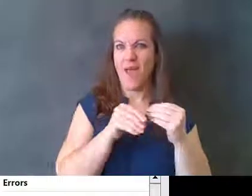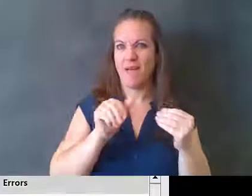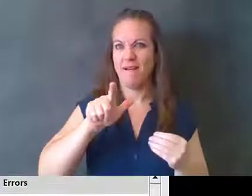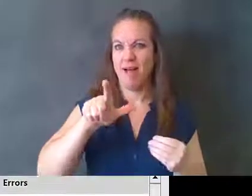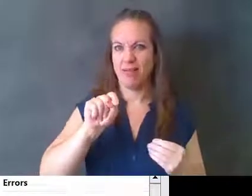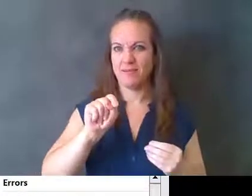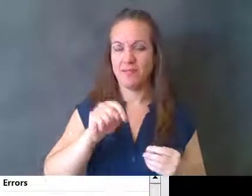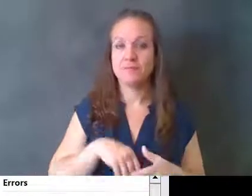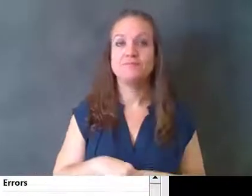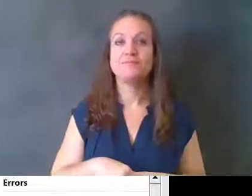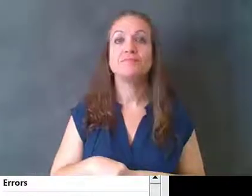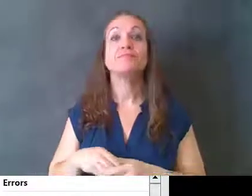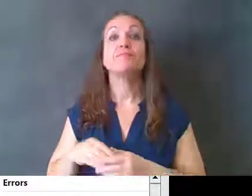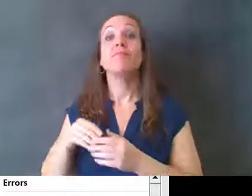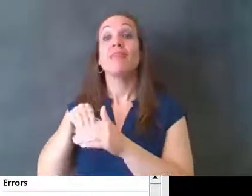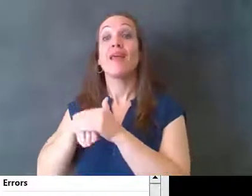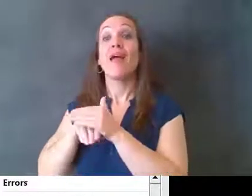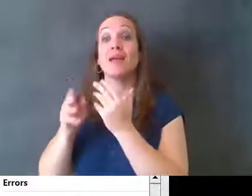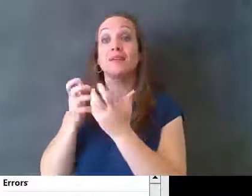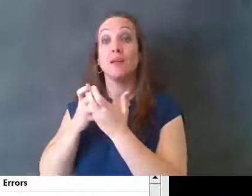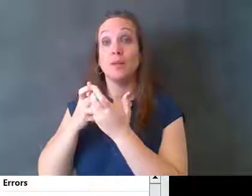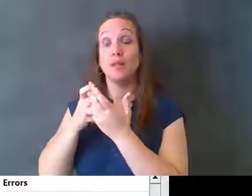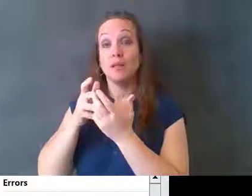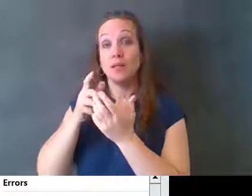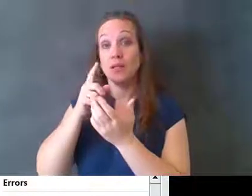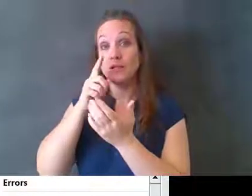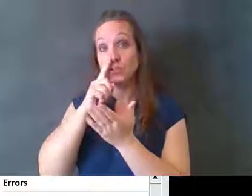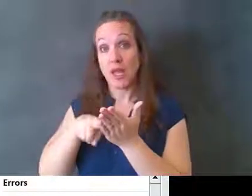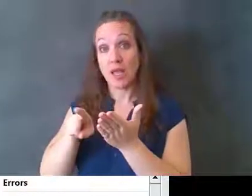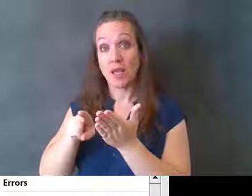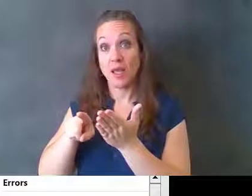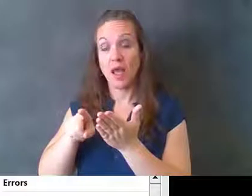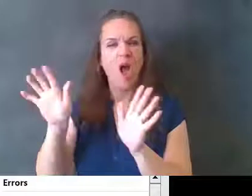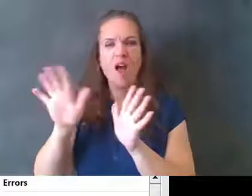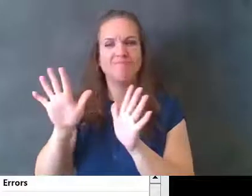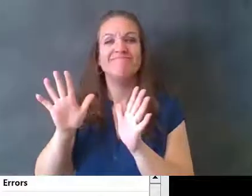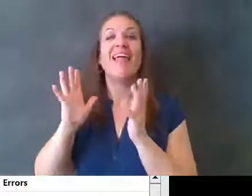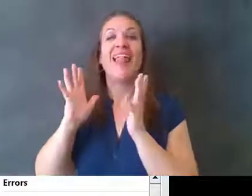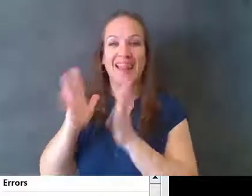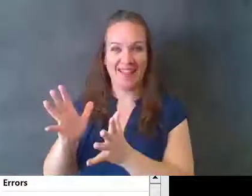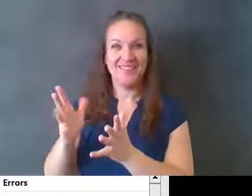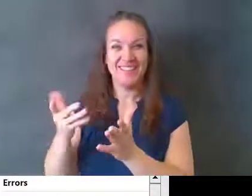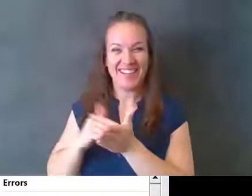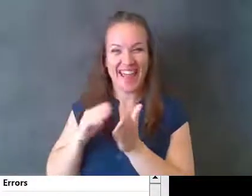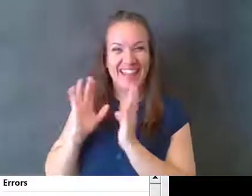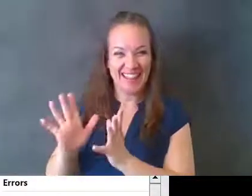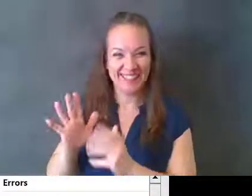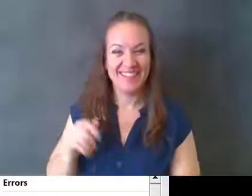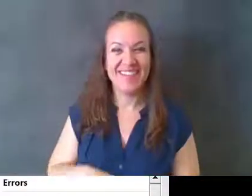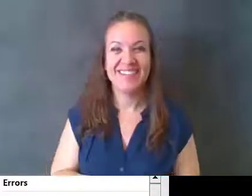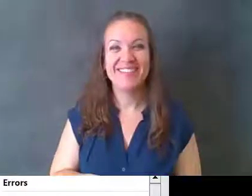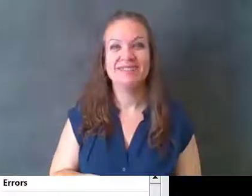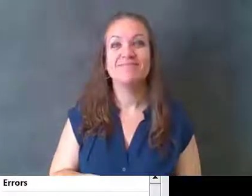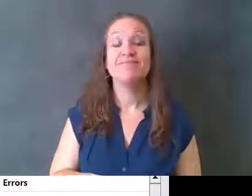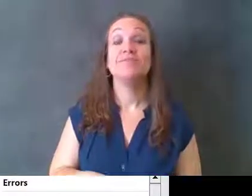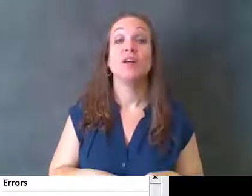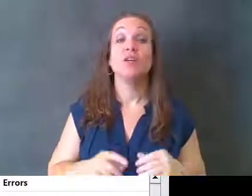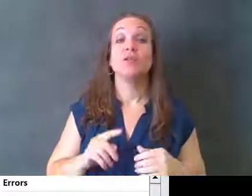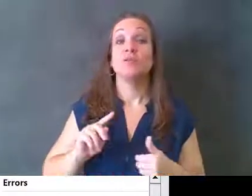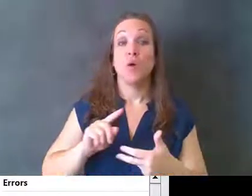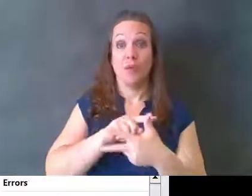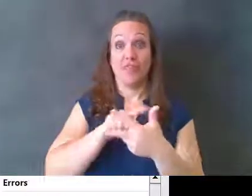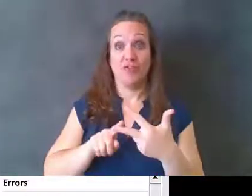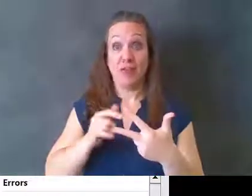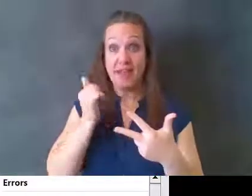my accessibility checker for a moment. Actually, let's go ahead and click on the first one. So I'm clicking on the first error here that says